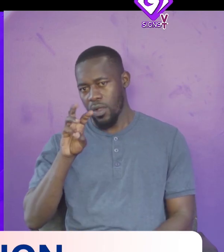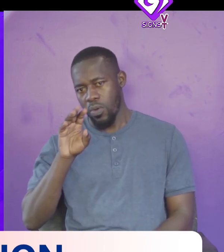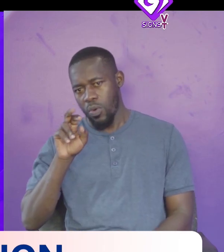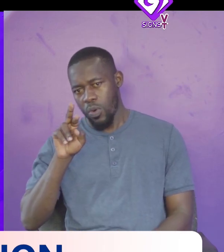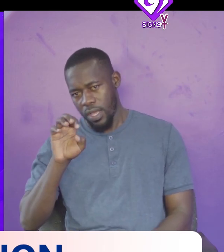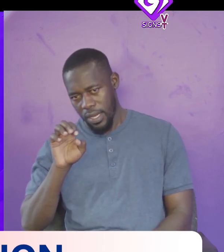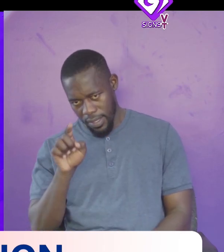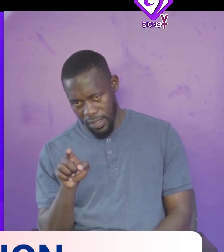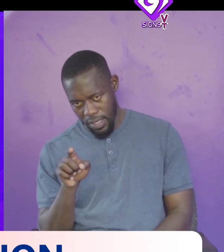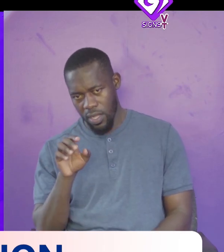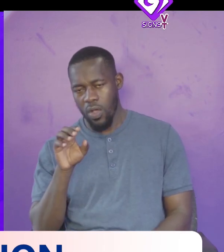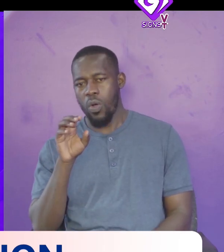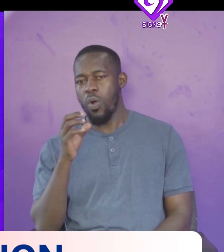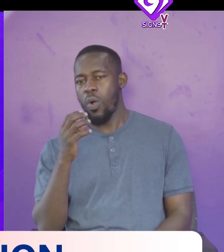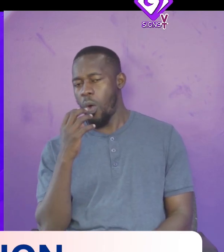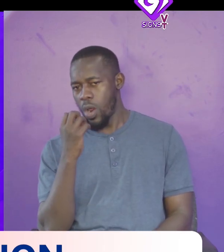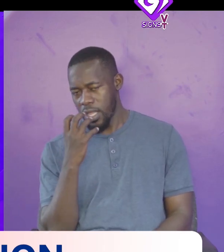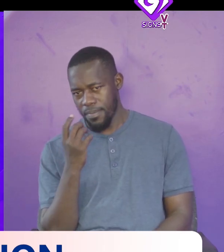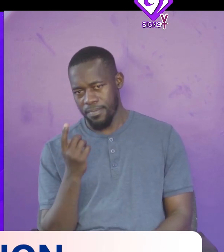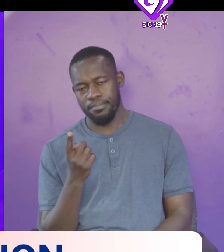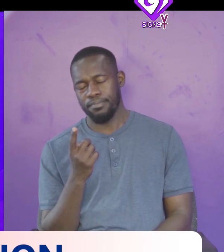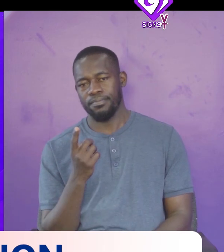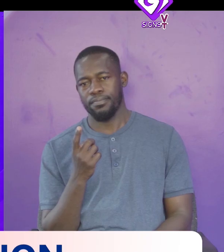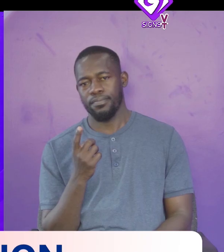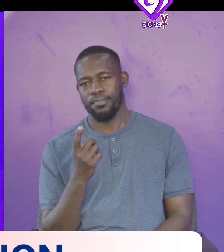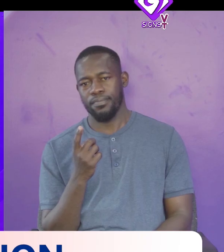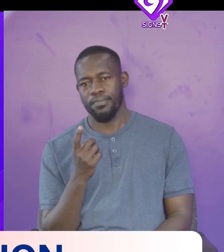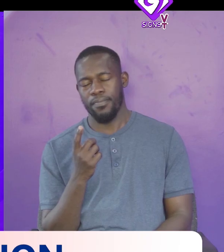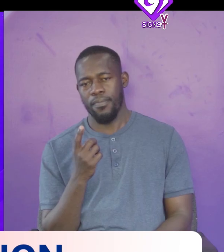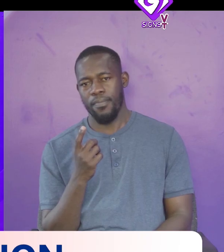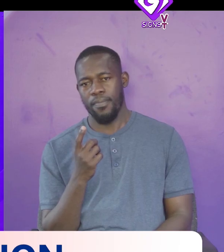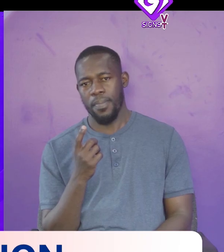the ODM politics, Nicholas, here. Is it